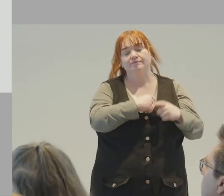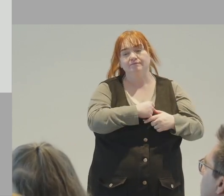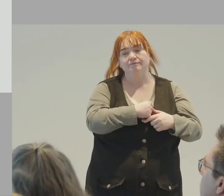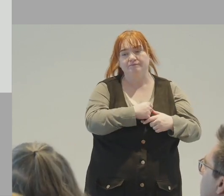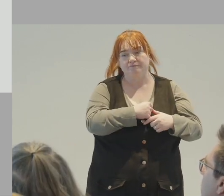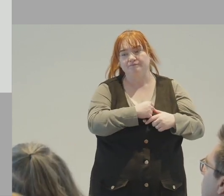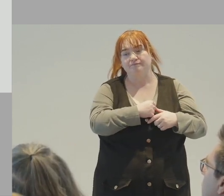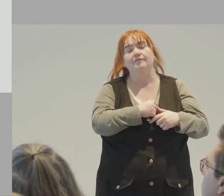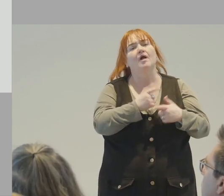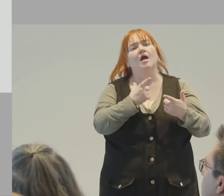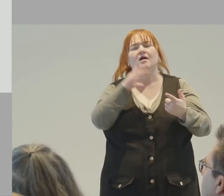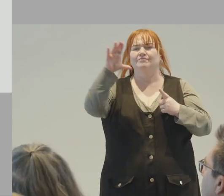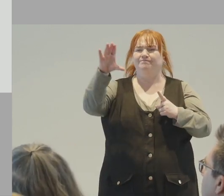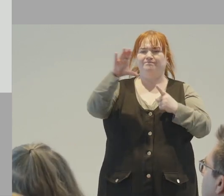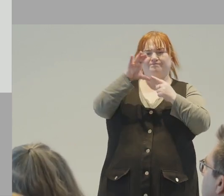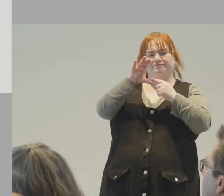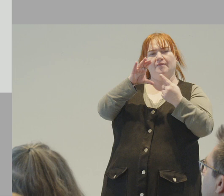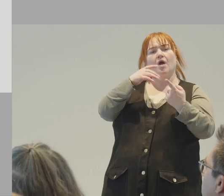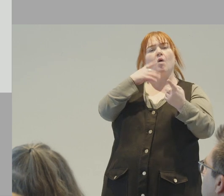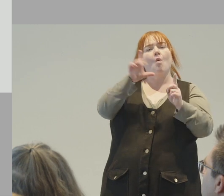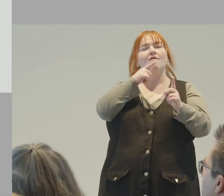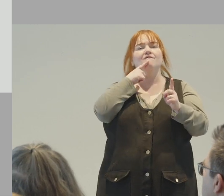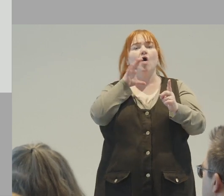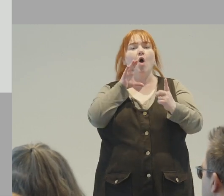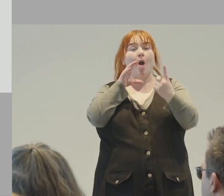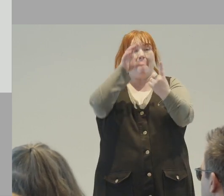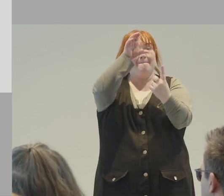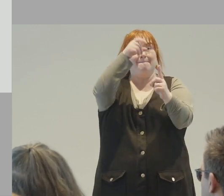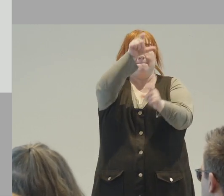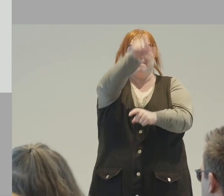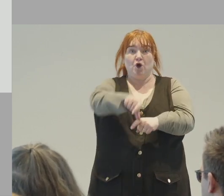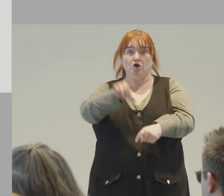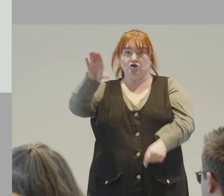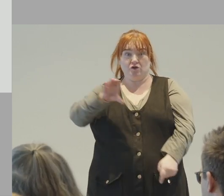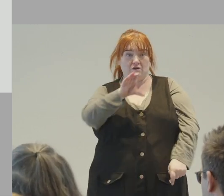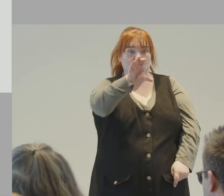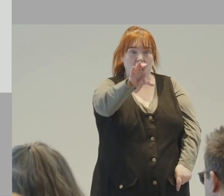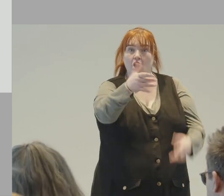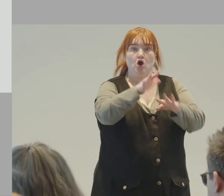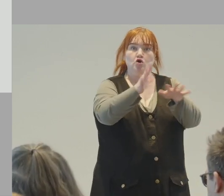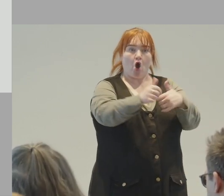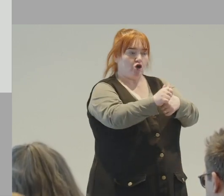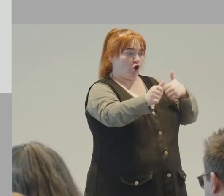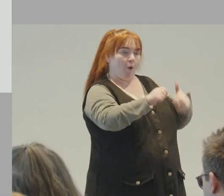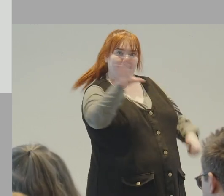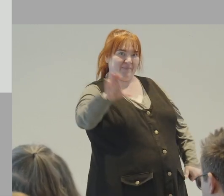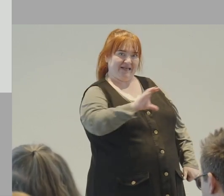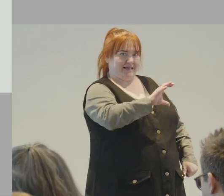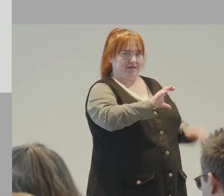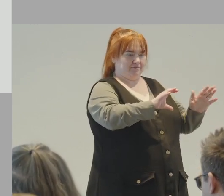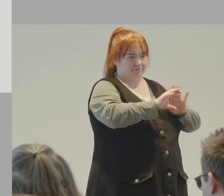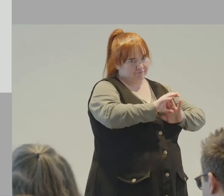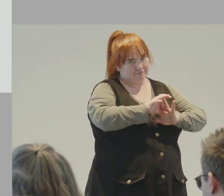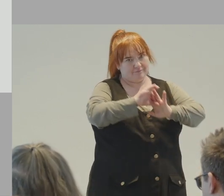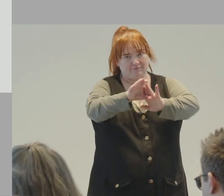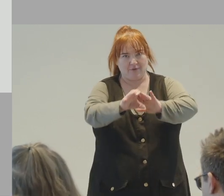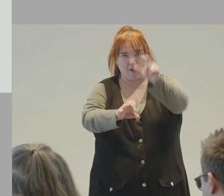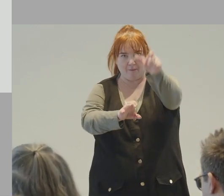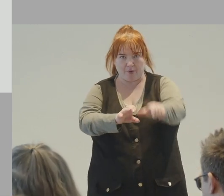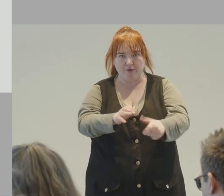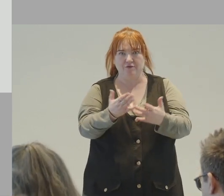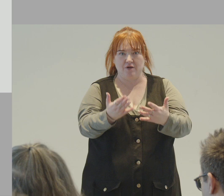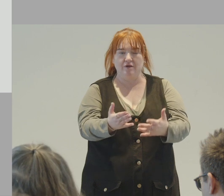Pensions. It is a grant for a person, it is not a grant for a company. So Access All Areas does not get access to work money. An